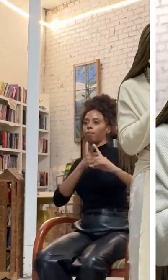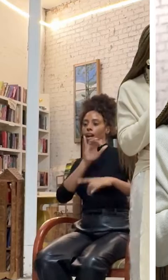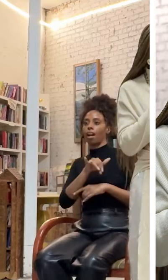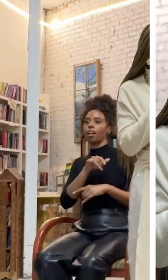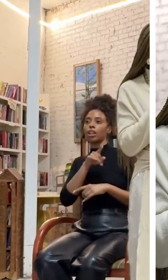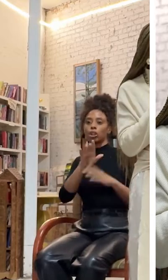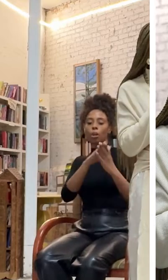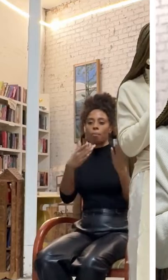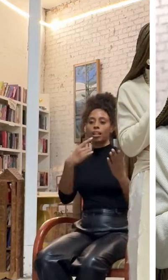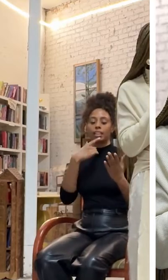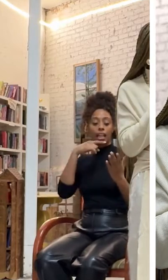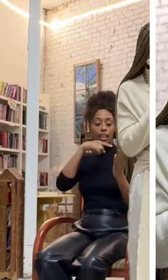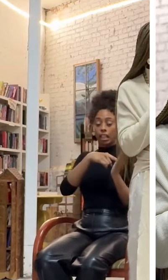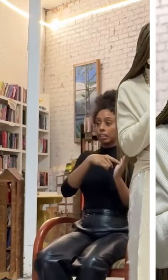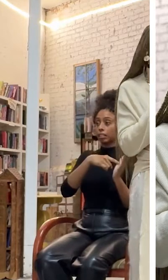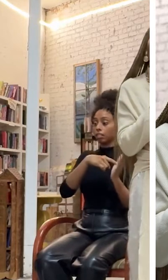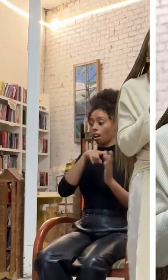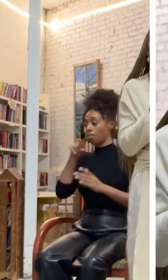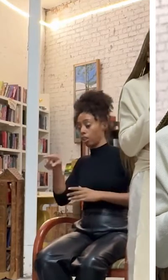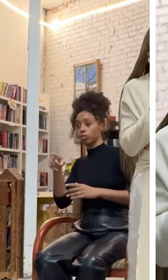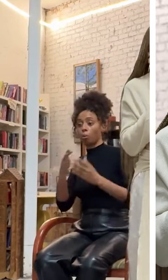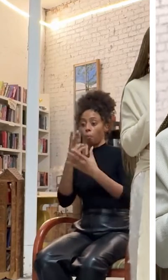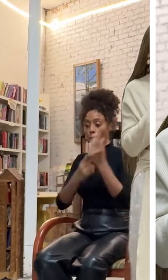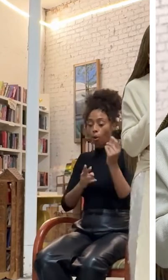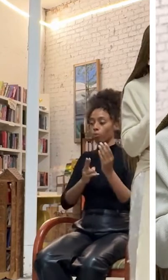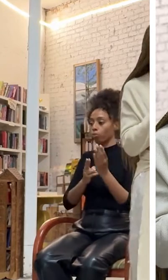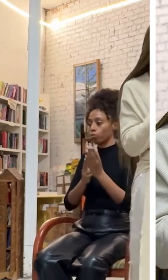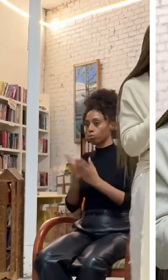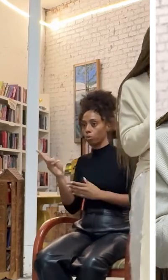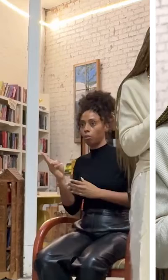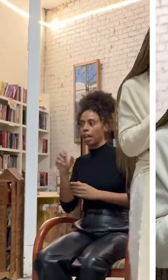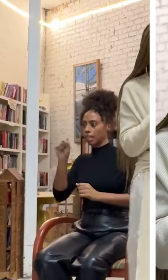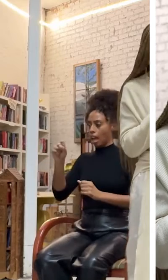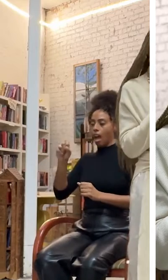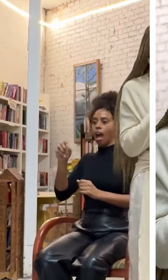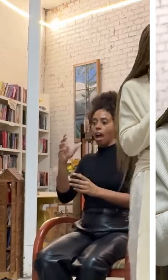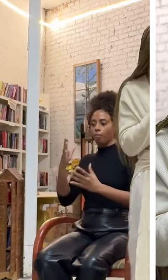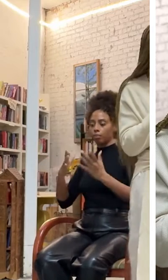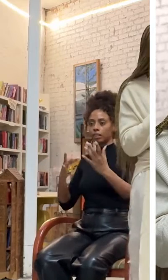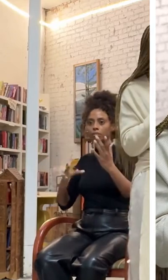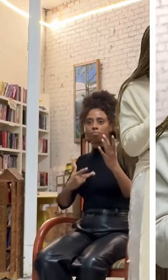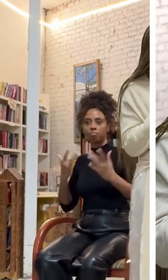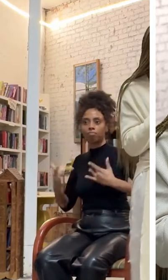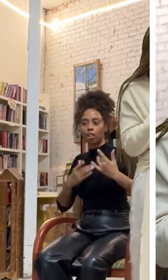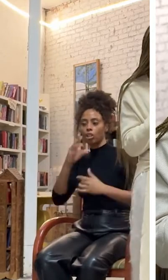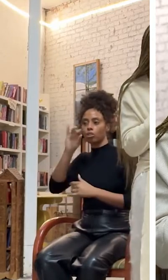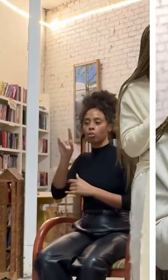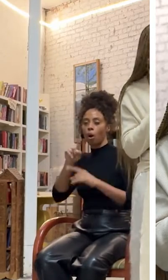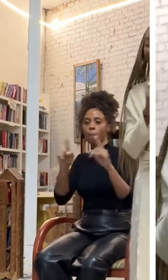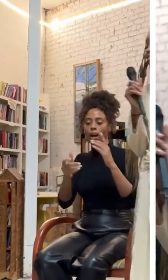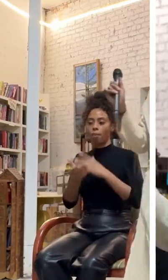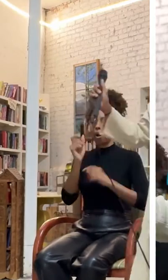these are true. Like, we are in joy, and I wake up in the morning crying because this shit is hard. It's both.